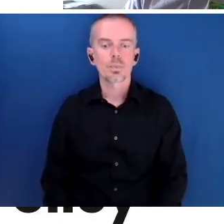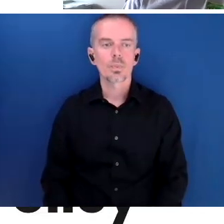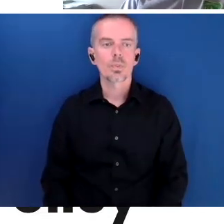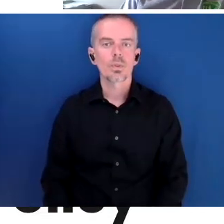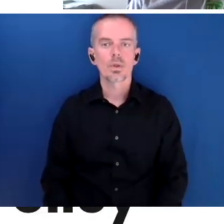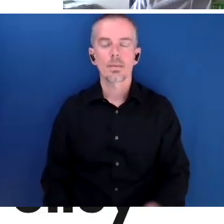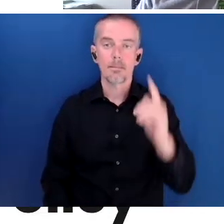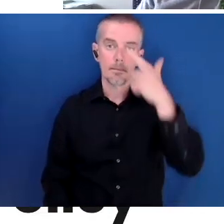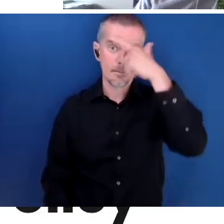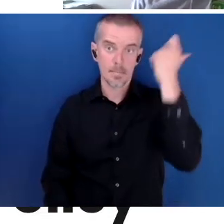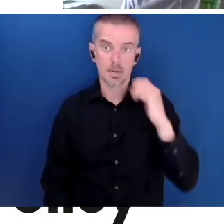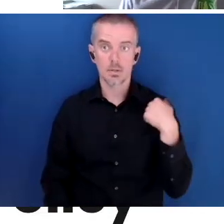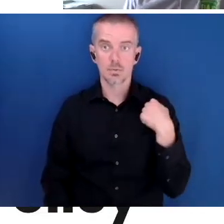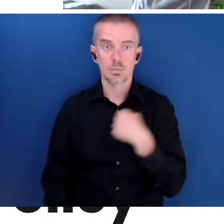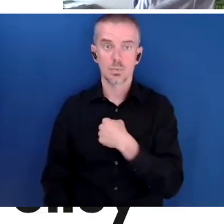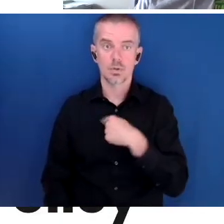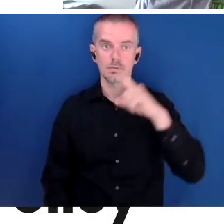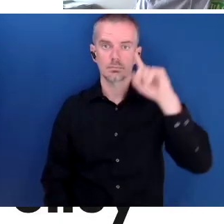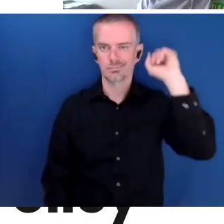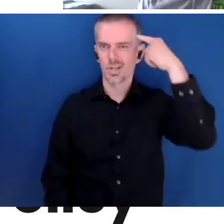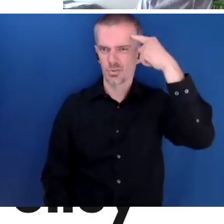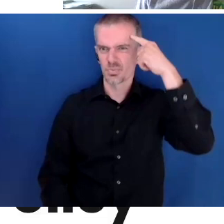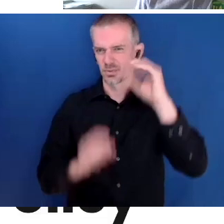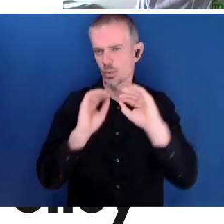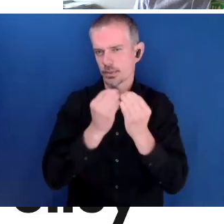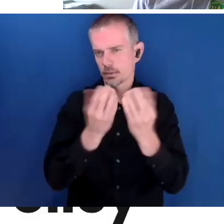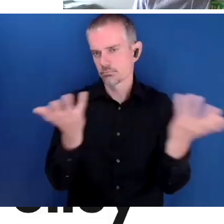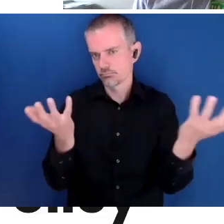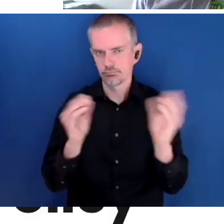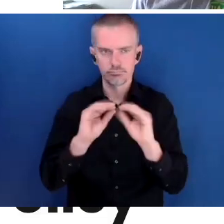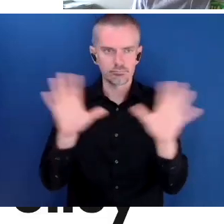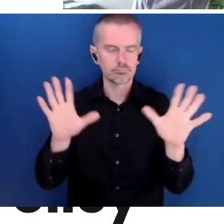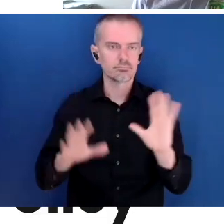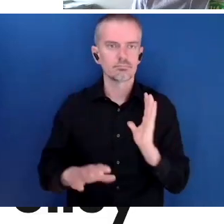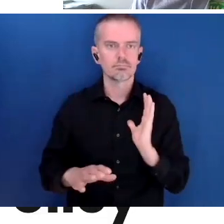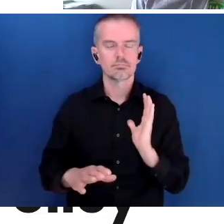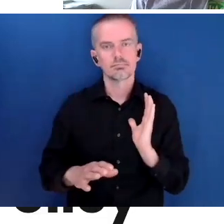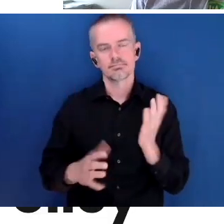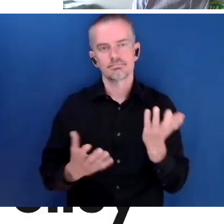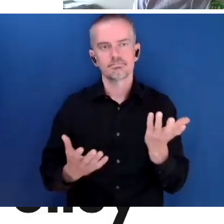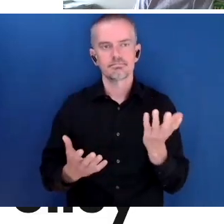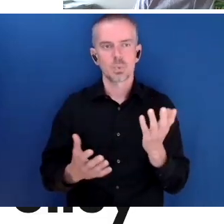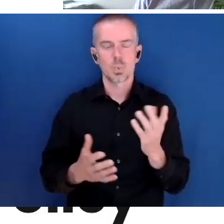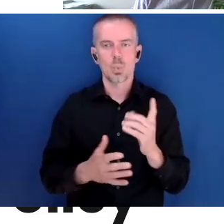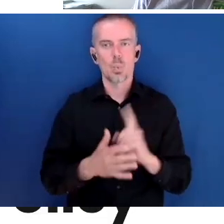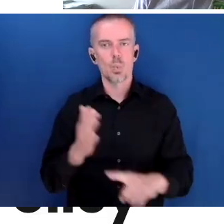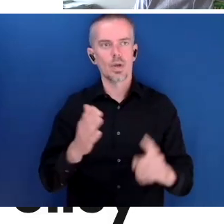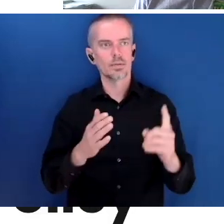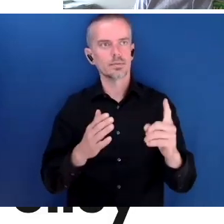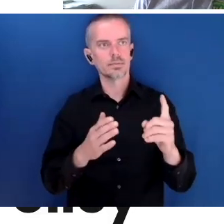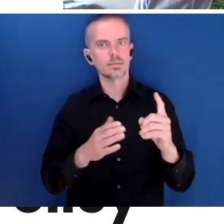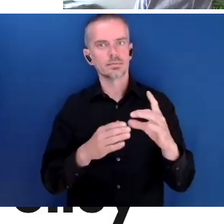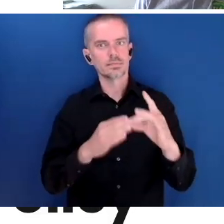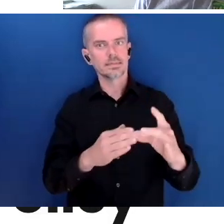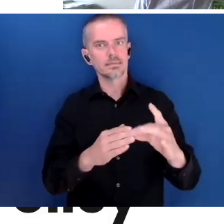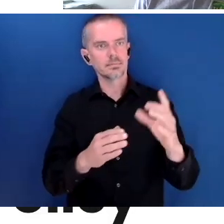So because we are a government organization, of course, kind of the thing that largely drives us initially is